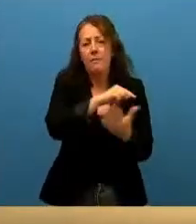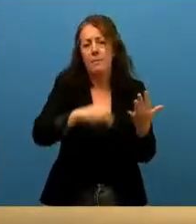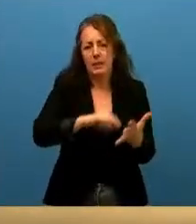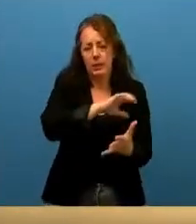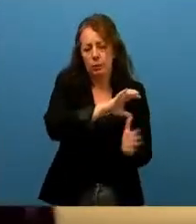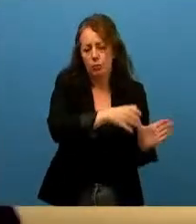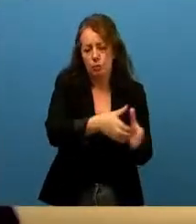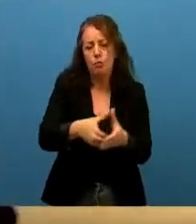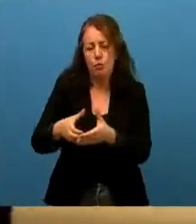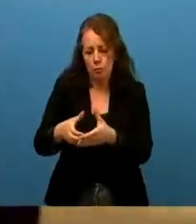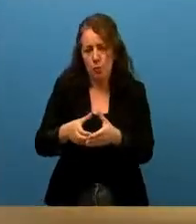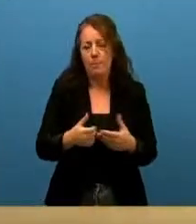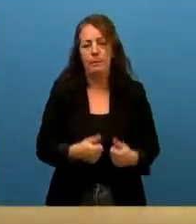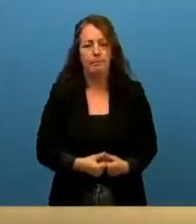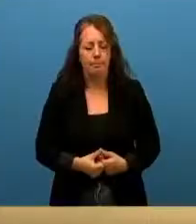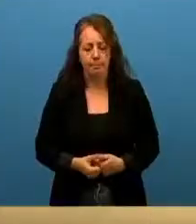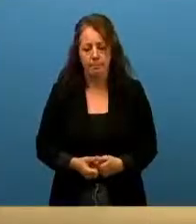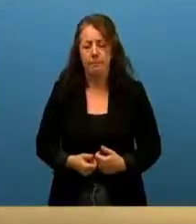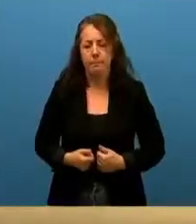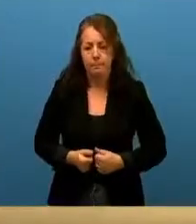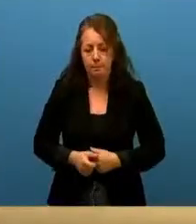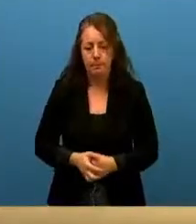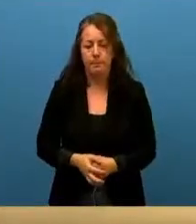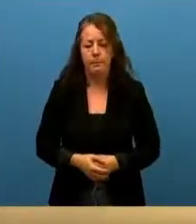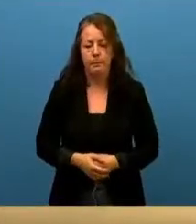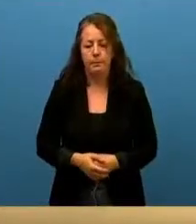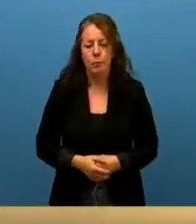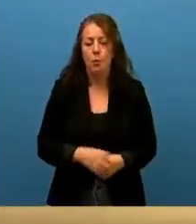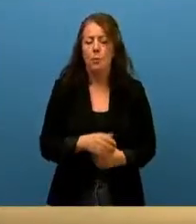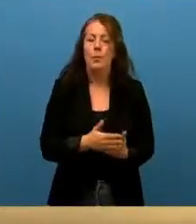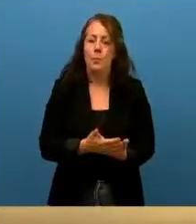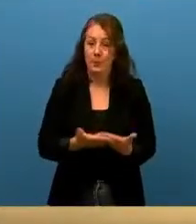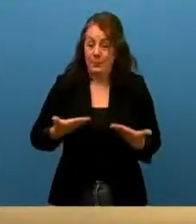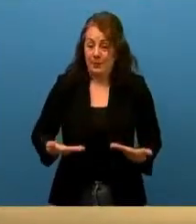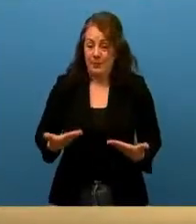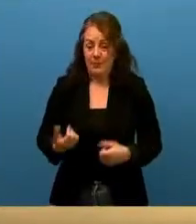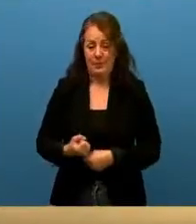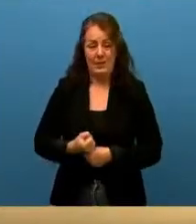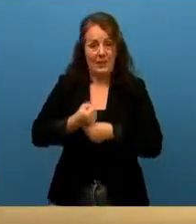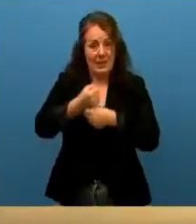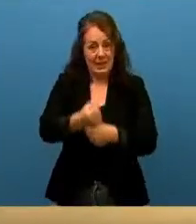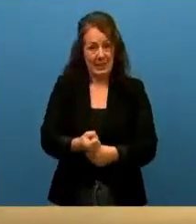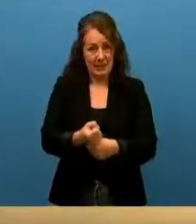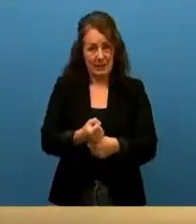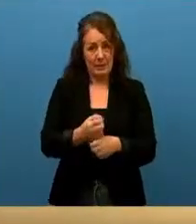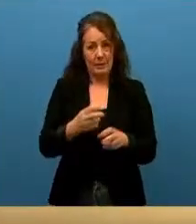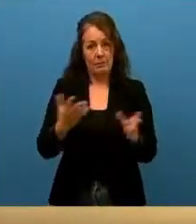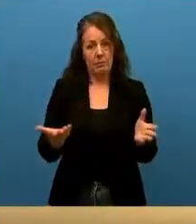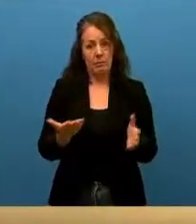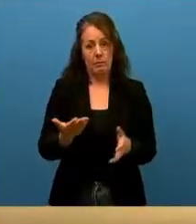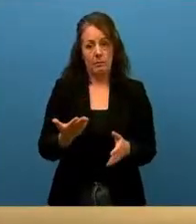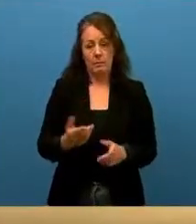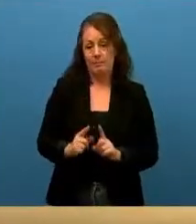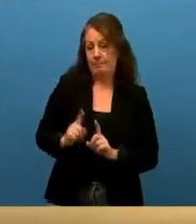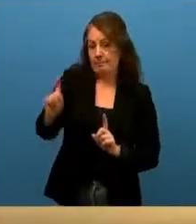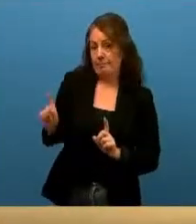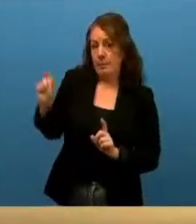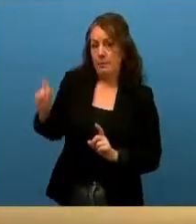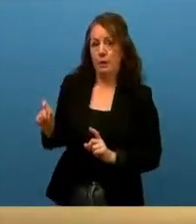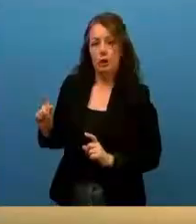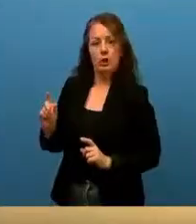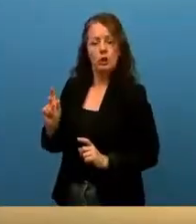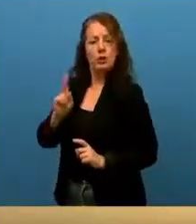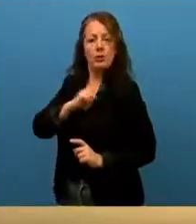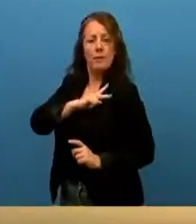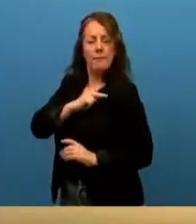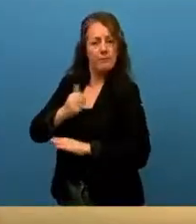Tuscarora nations. I'm here to speak on behalf of Chief Diskahe, who sits here with me. Diskahe is a